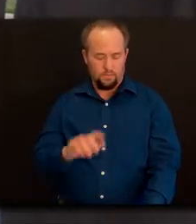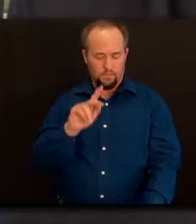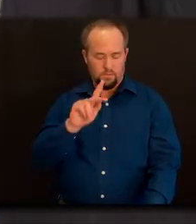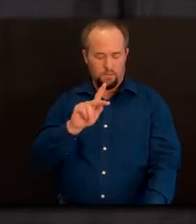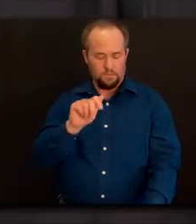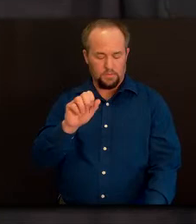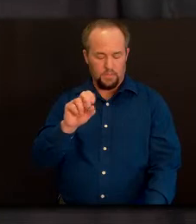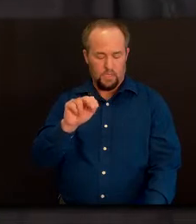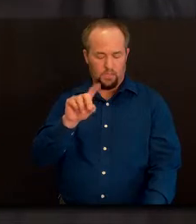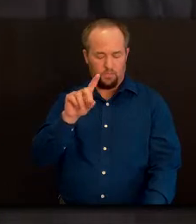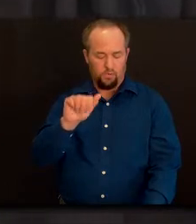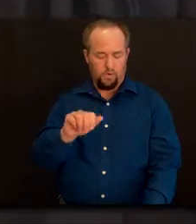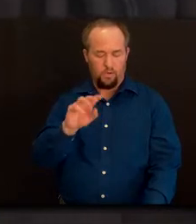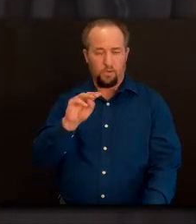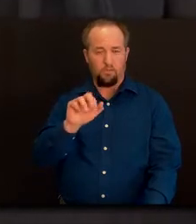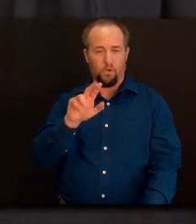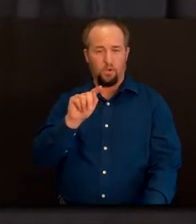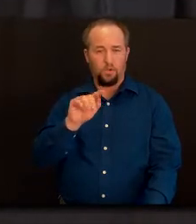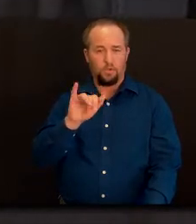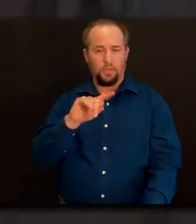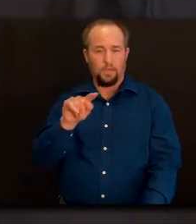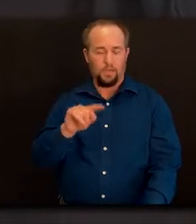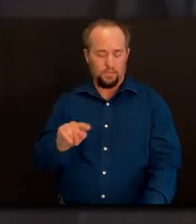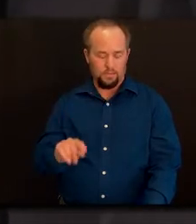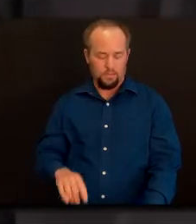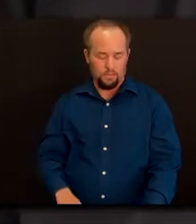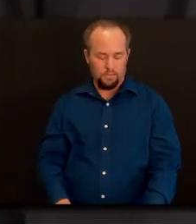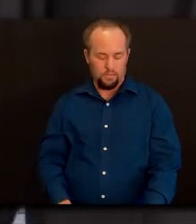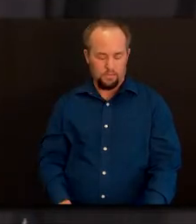Cassandra Martinez.